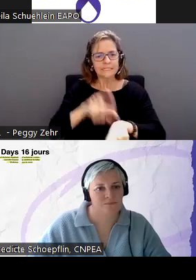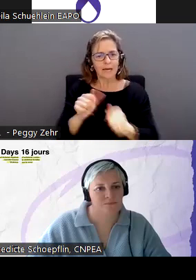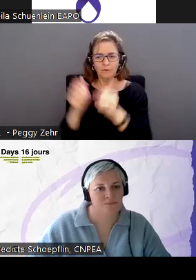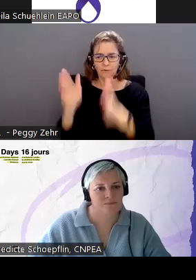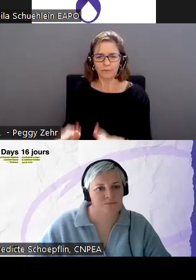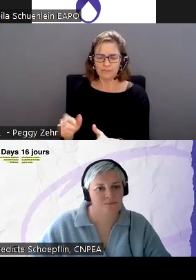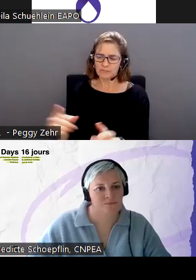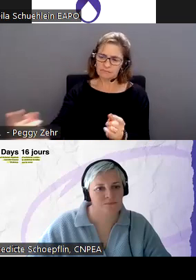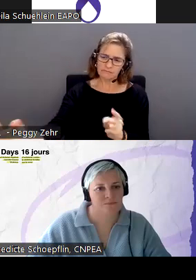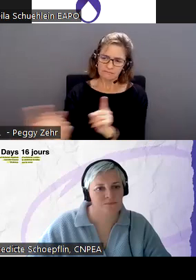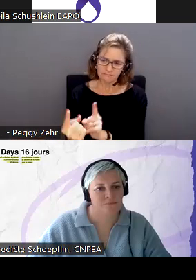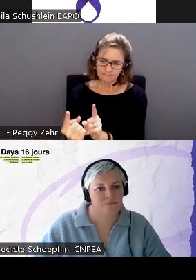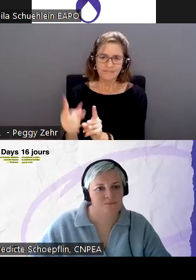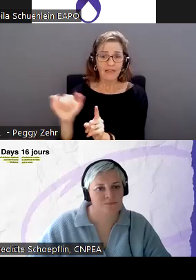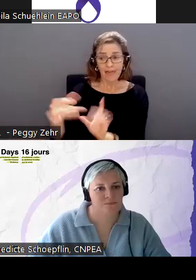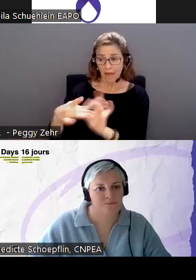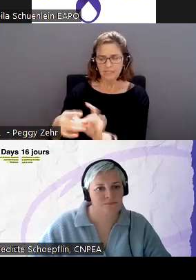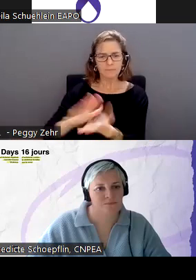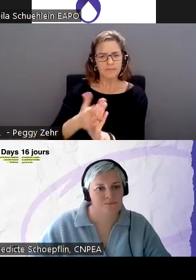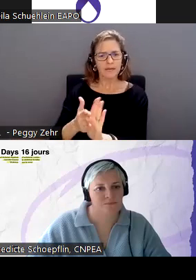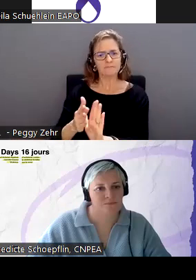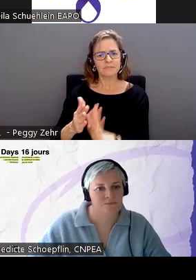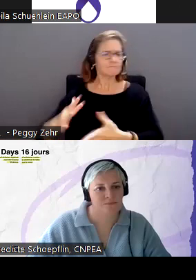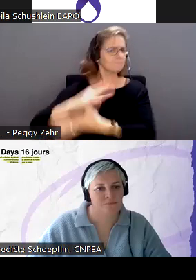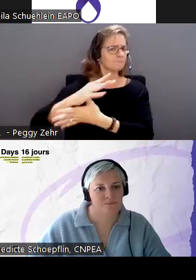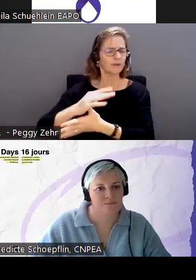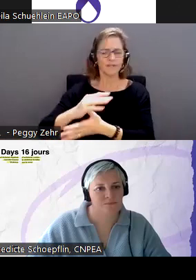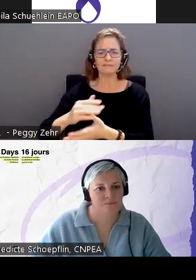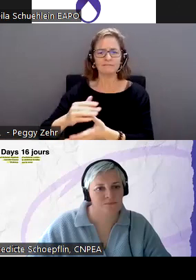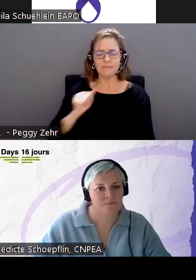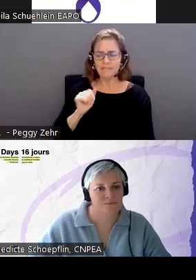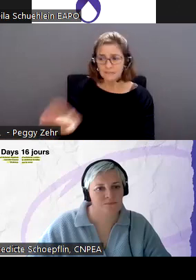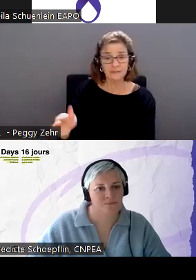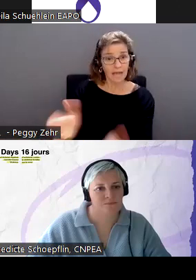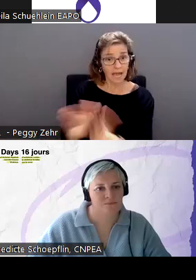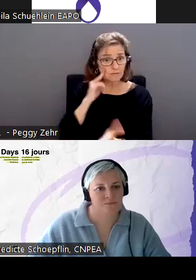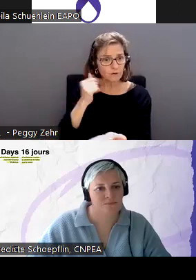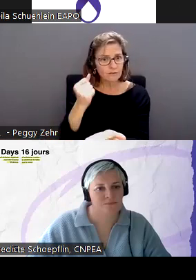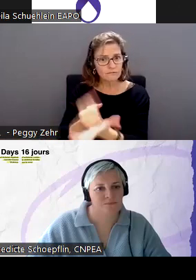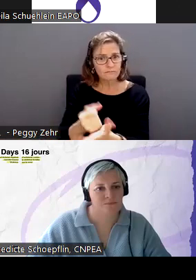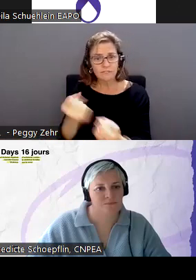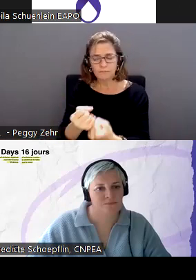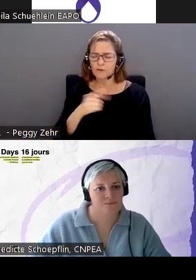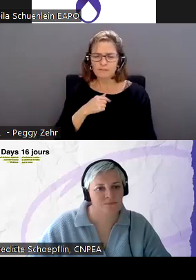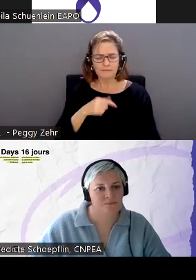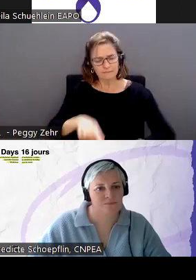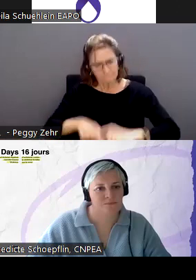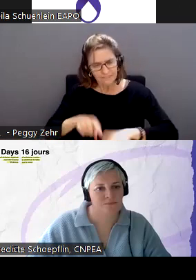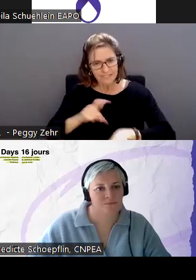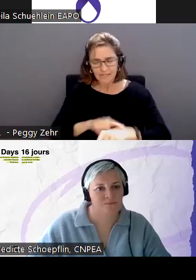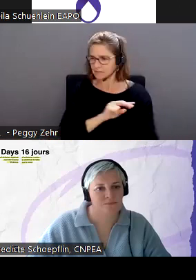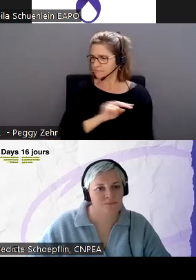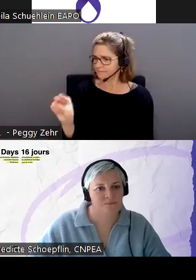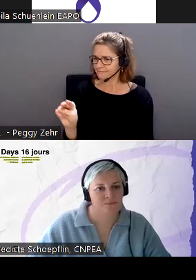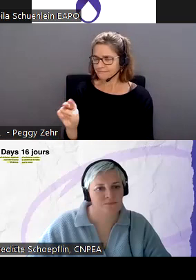and the voices of those who are seeking support. You know, they're the experts of their lives. And that's